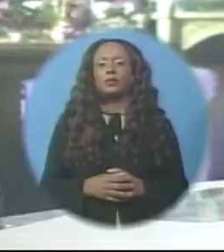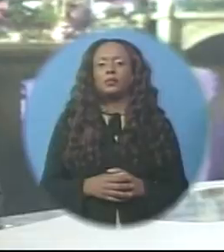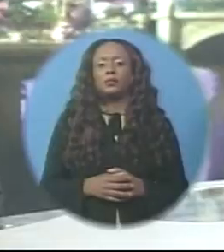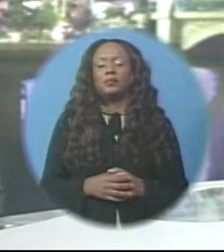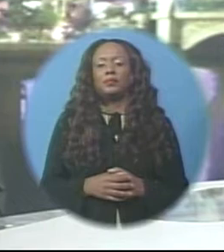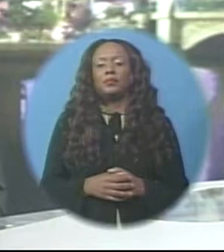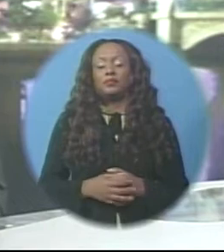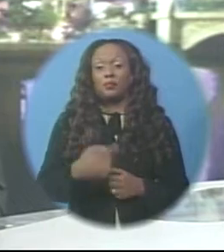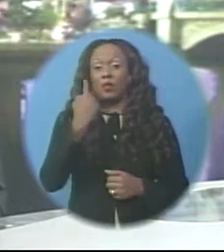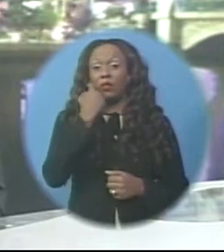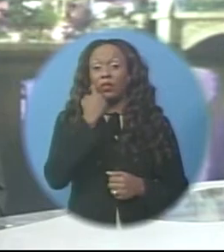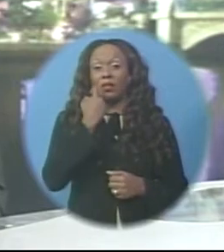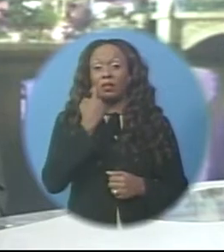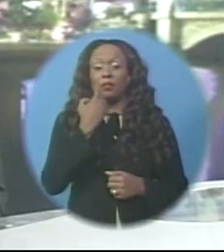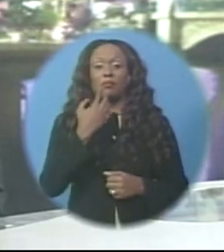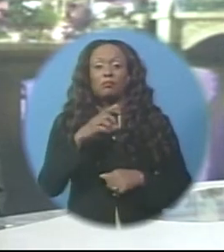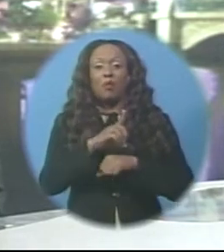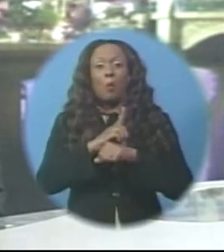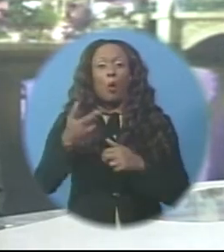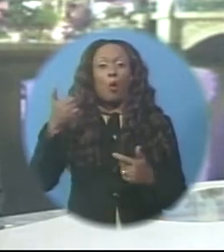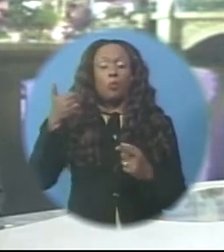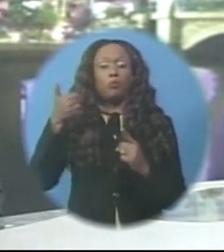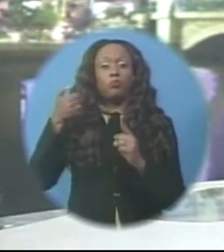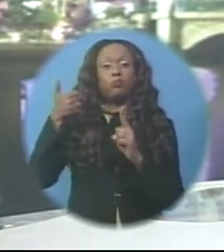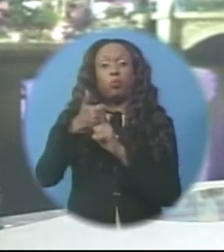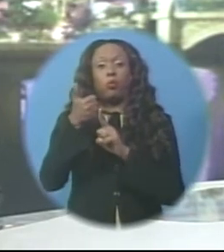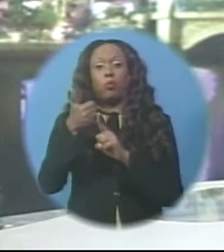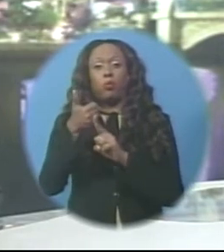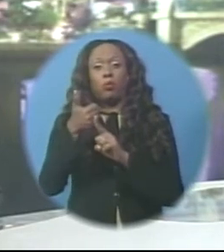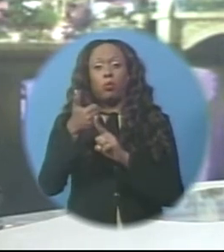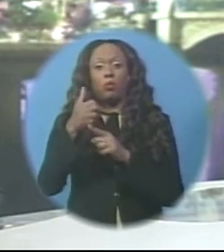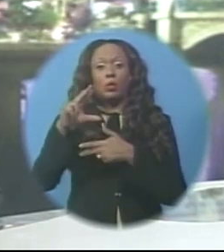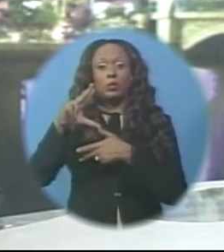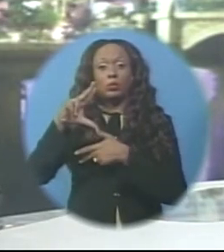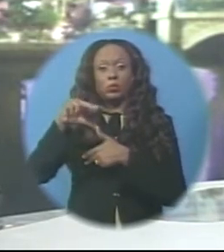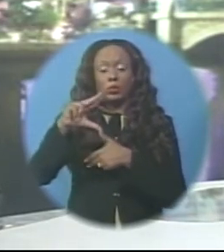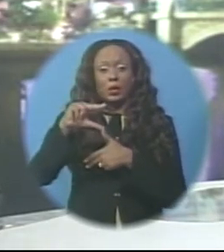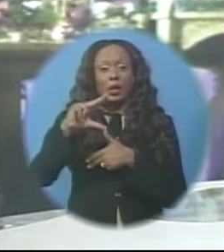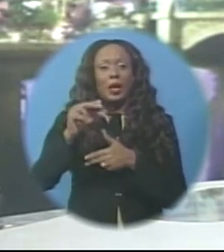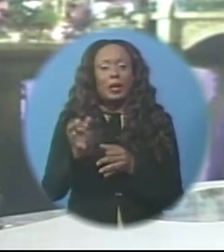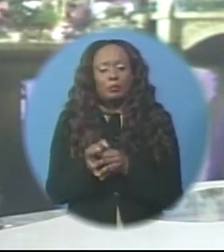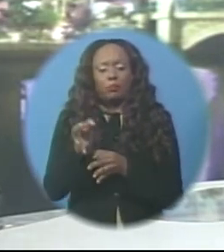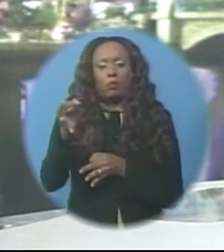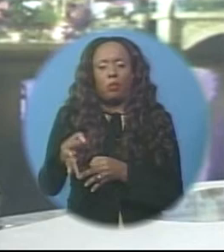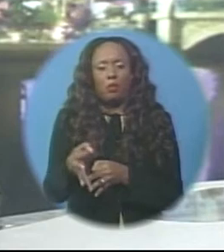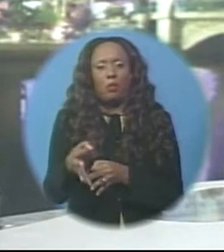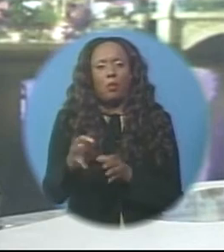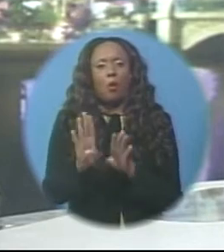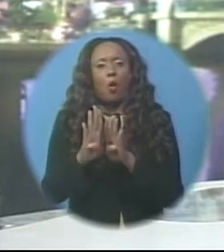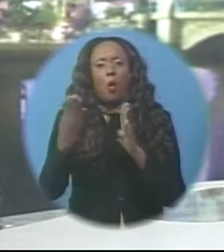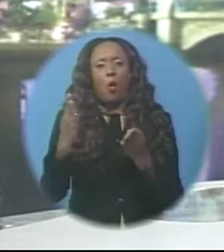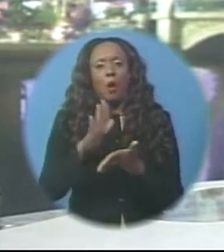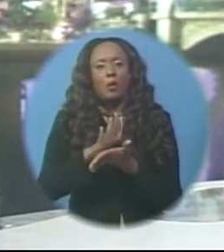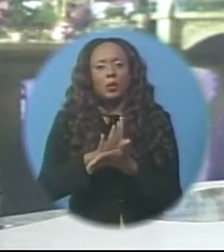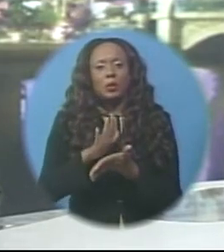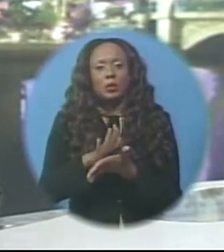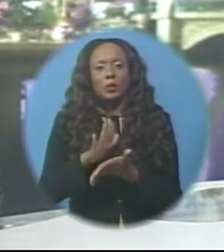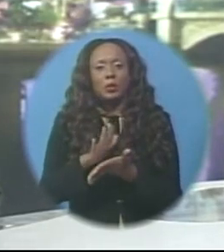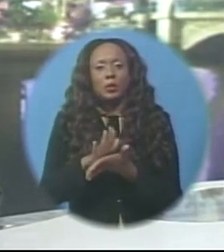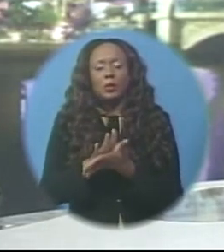performance. Hurricane-battered Dominica has delayed the reopening of schools after weather conditions